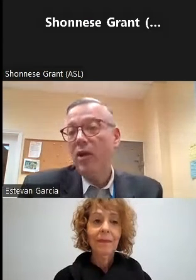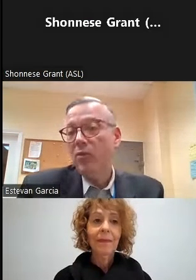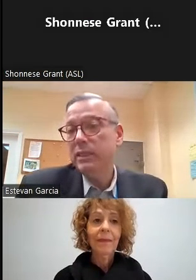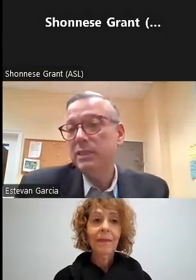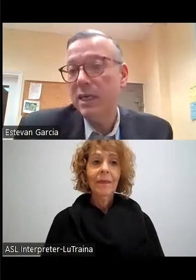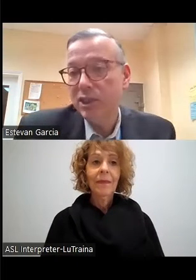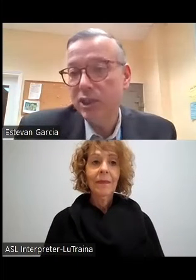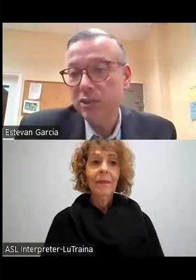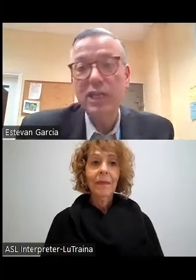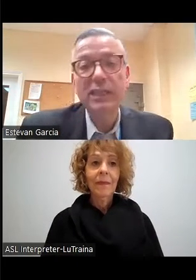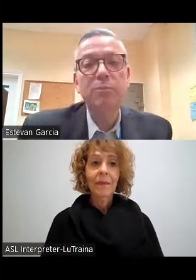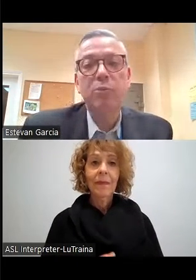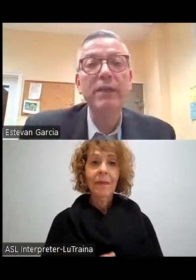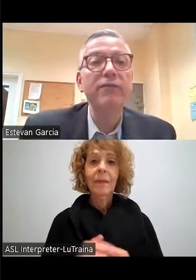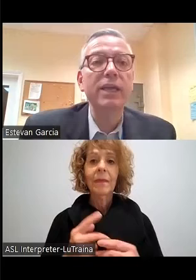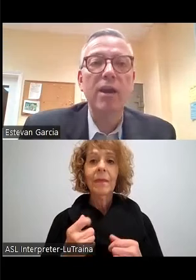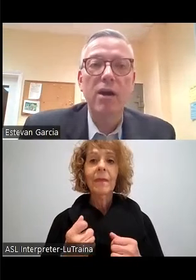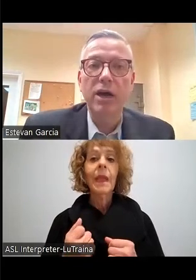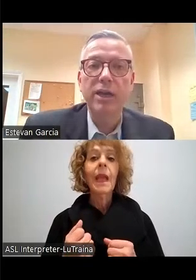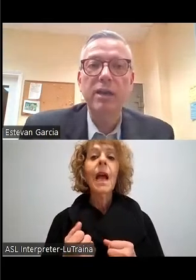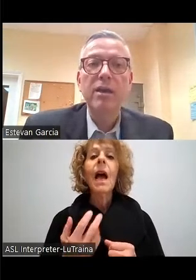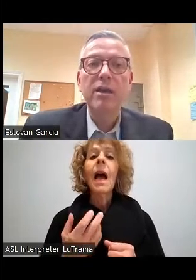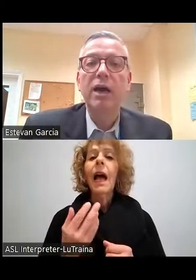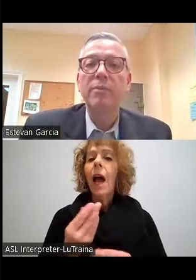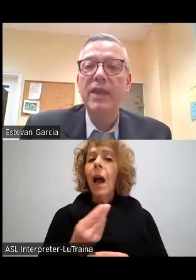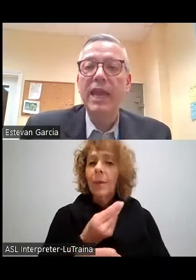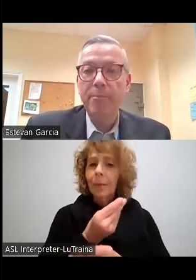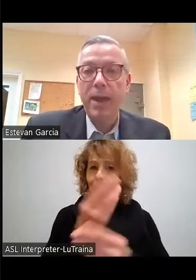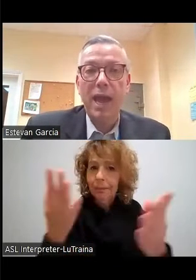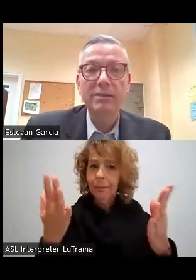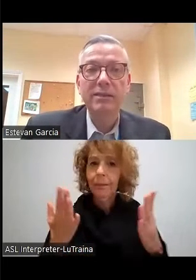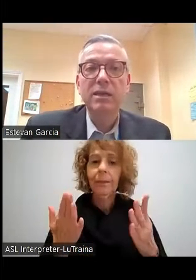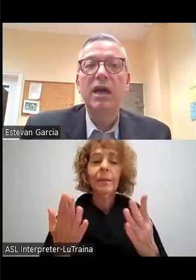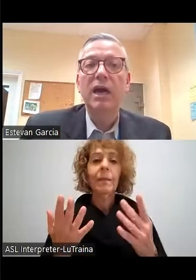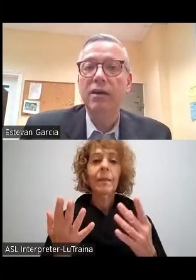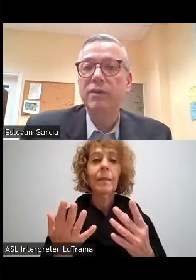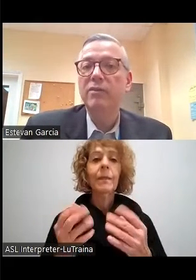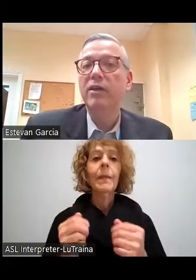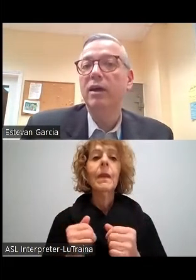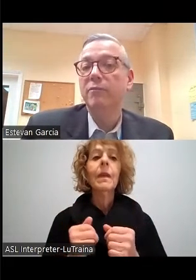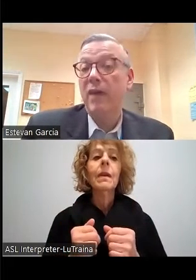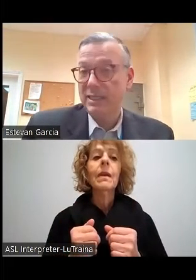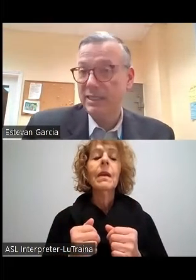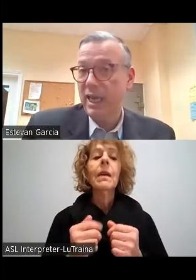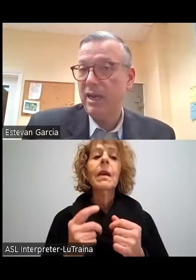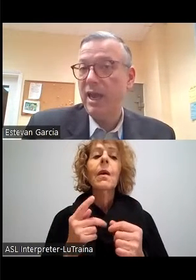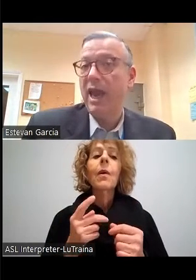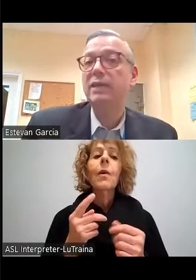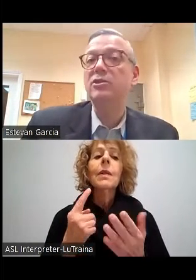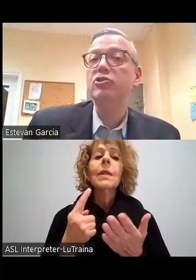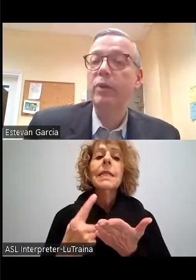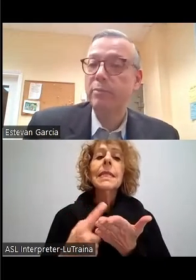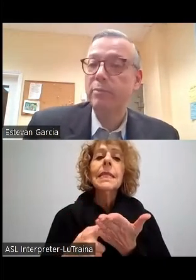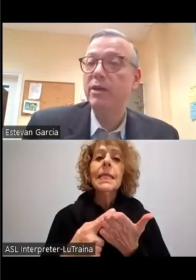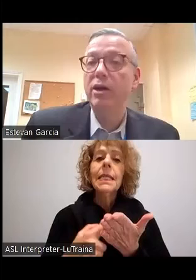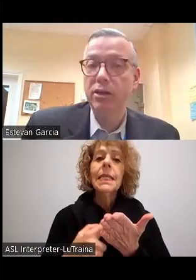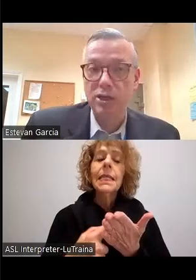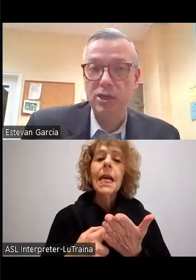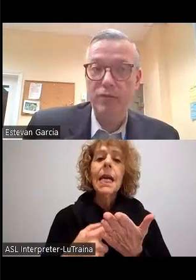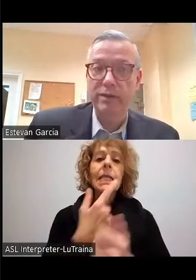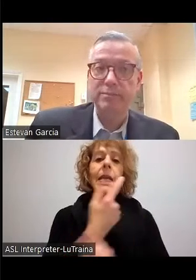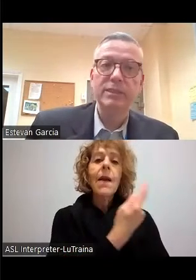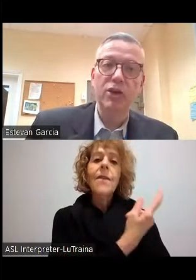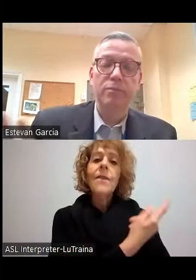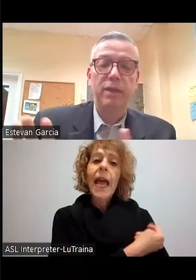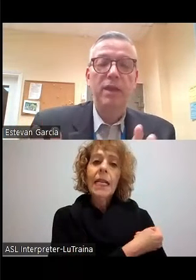So I thought we'd touch just briefly on the impact of the vaccine and treatment on